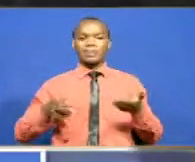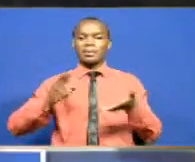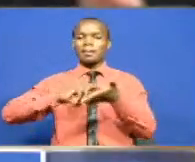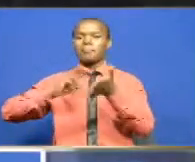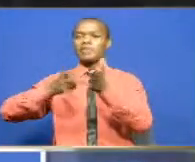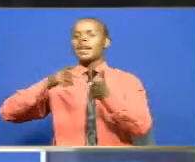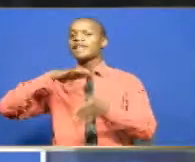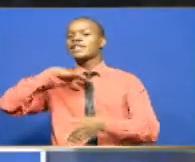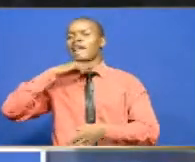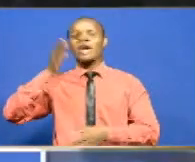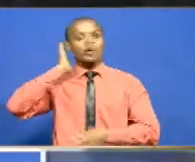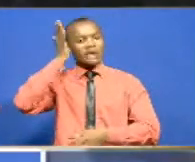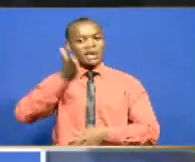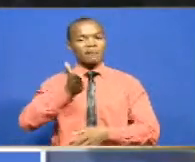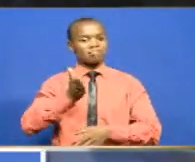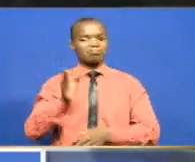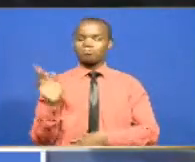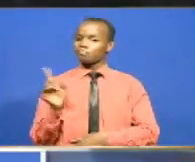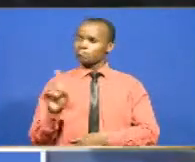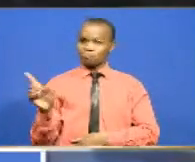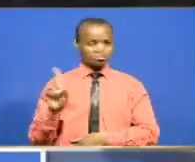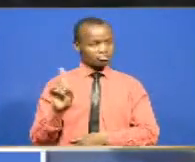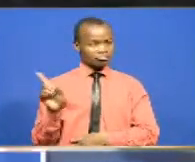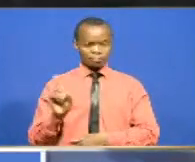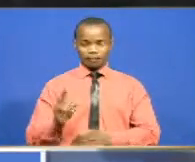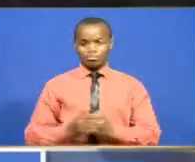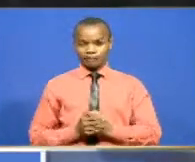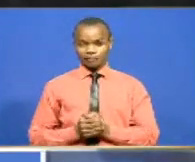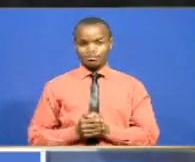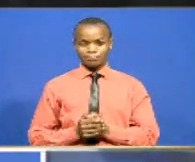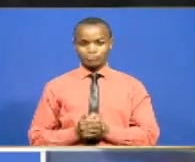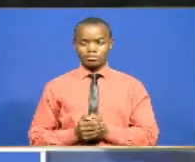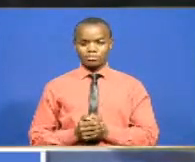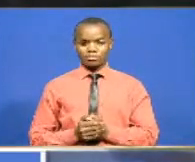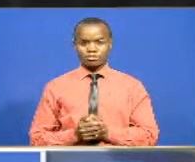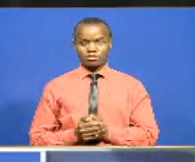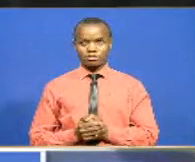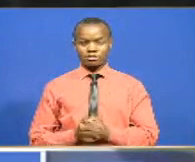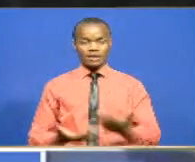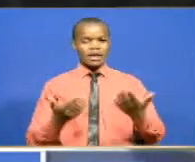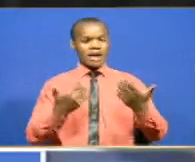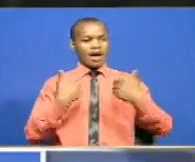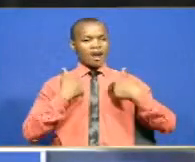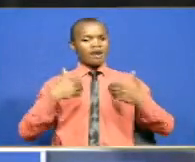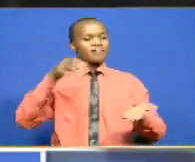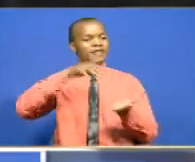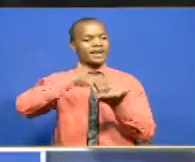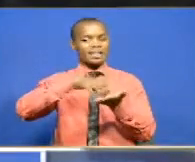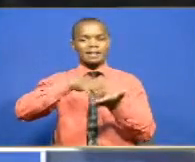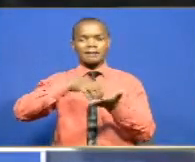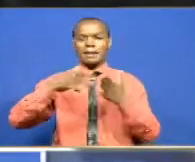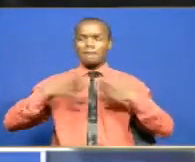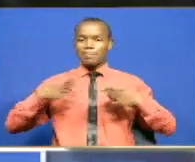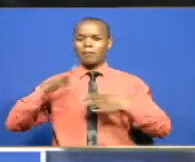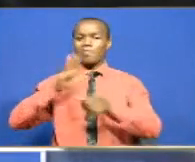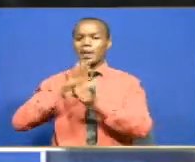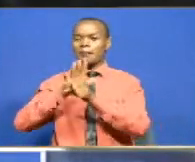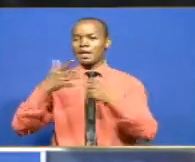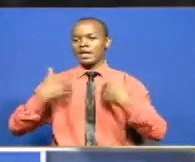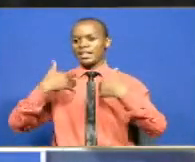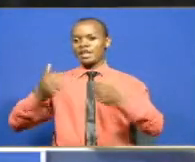guy is going to die. We have seen also a lot of cases that have recovered, isn't it?